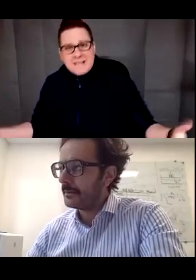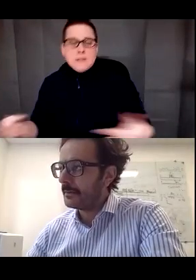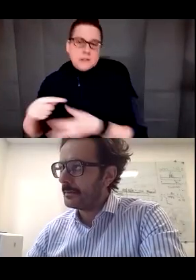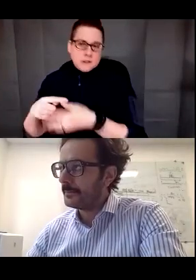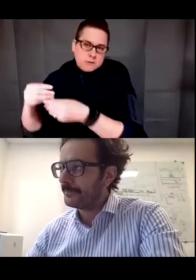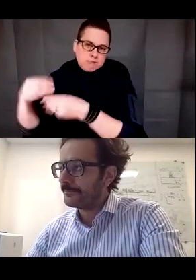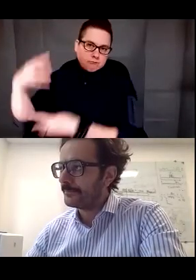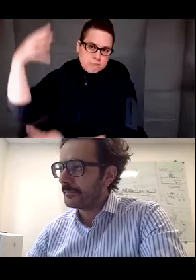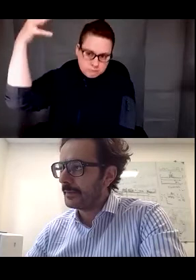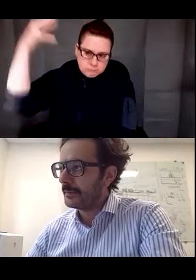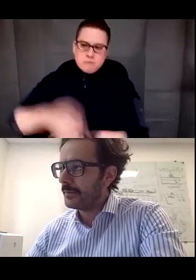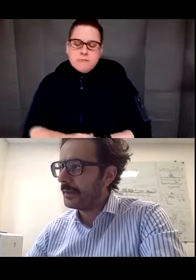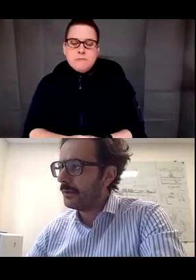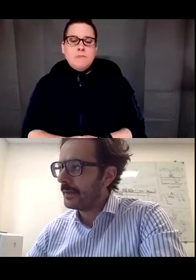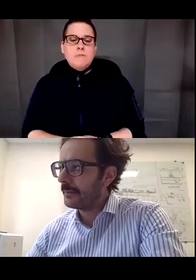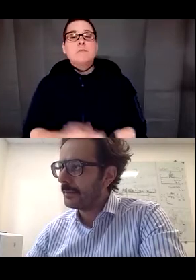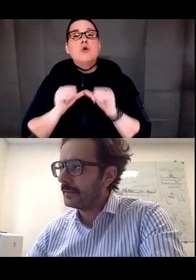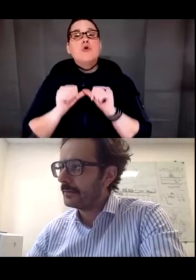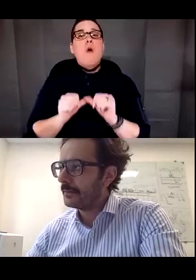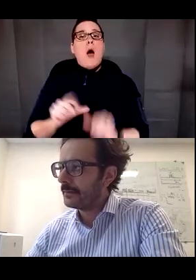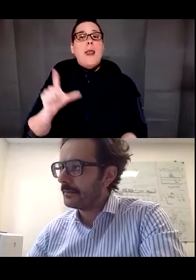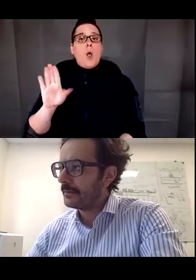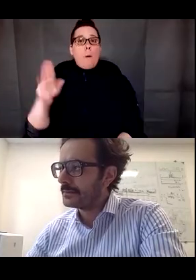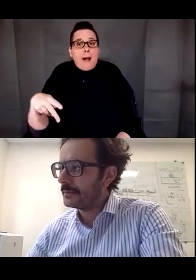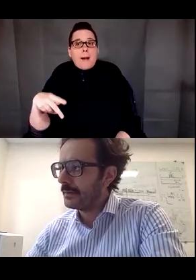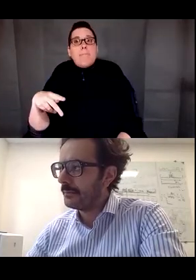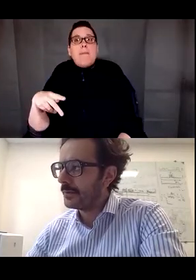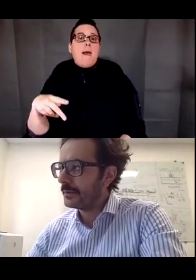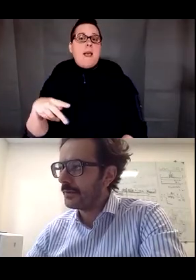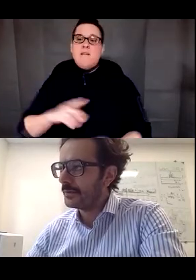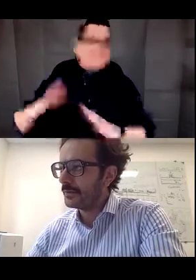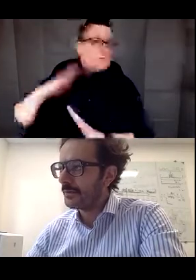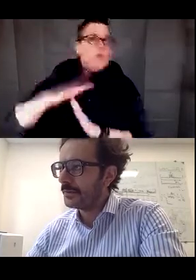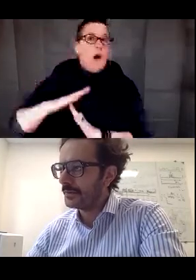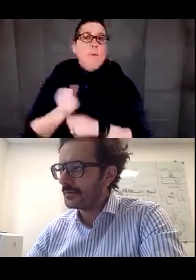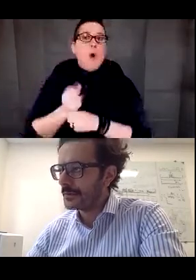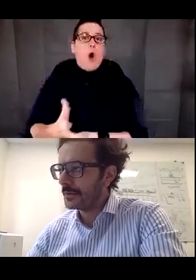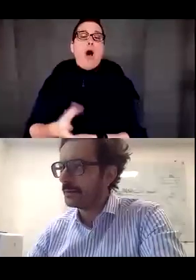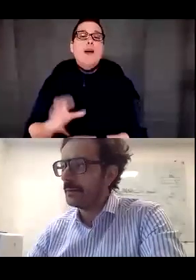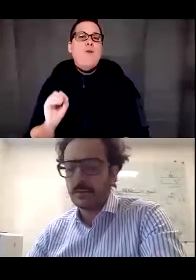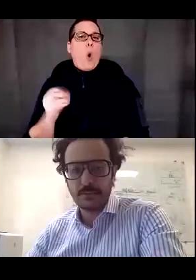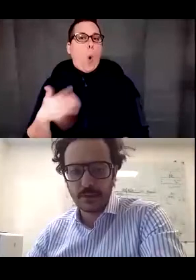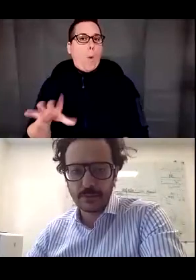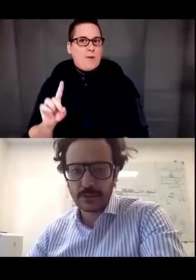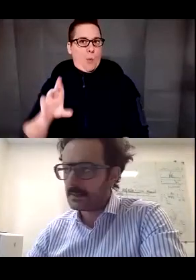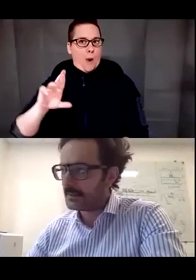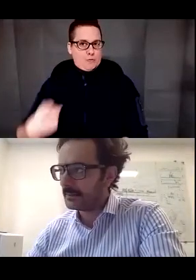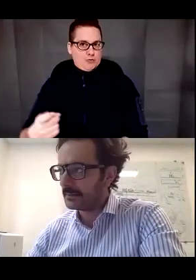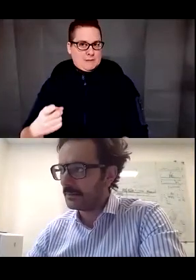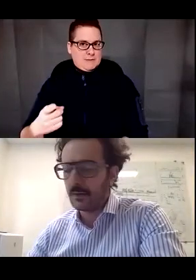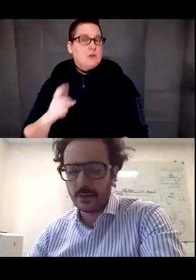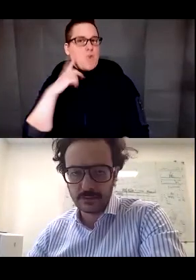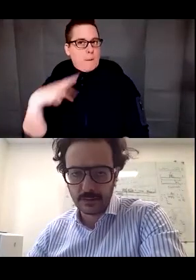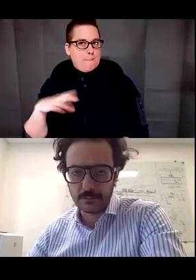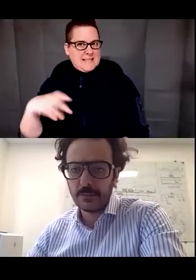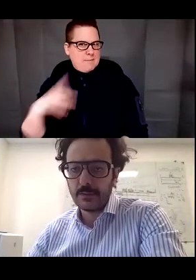And chronic low back pain was the #1 cause of opioid prescription in primary care settings